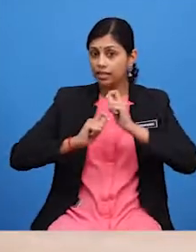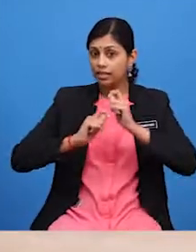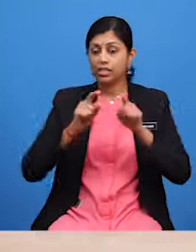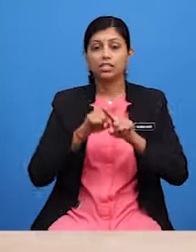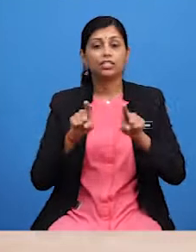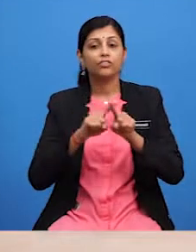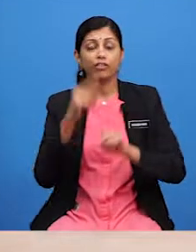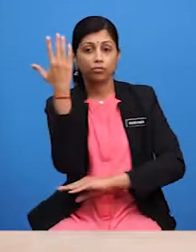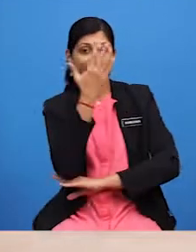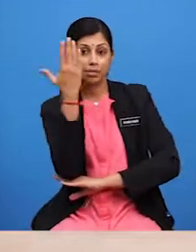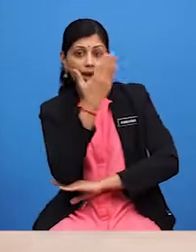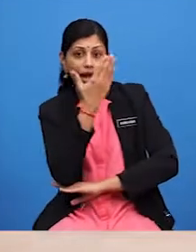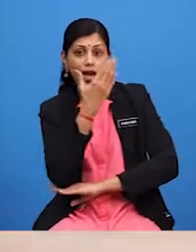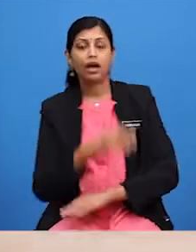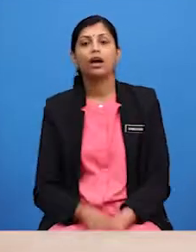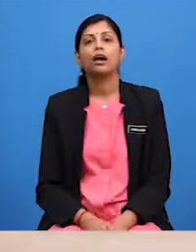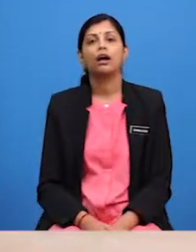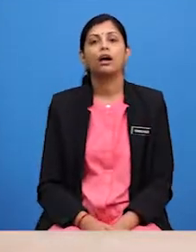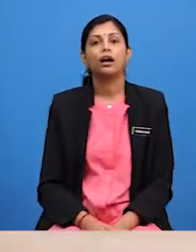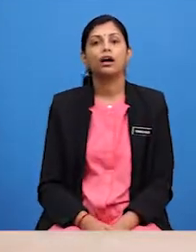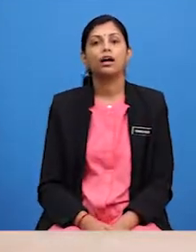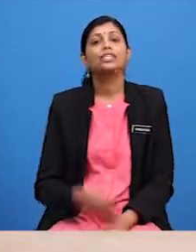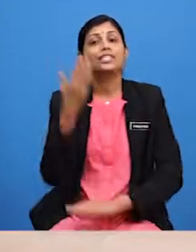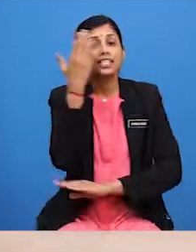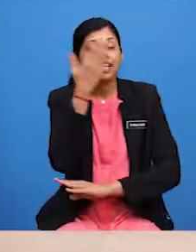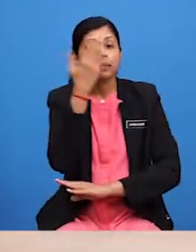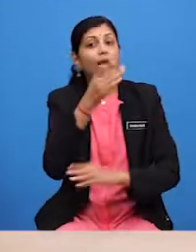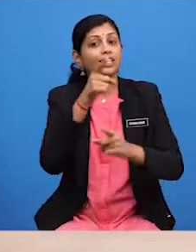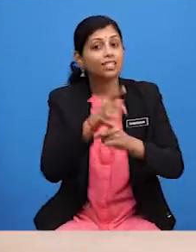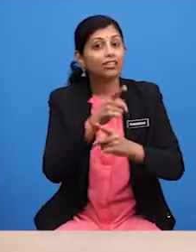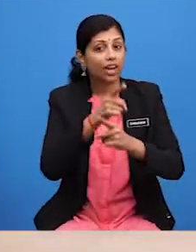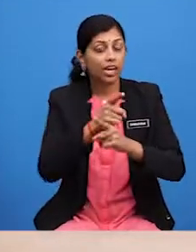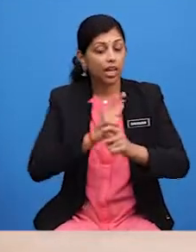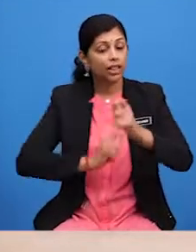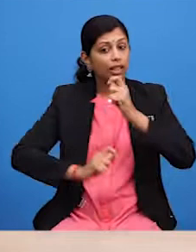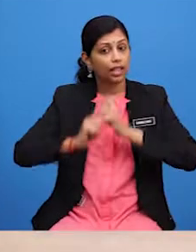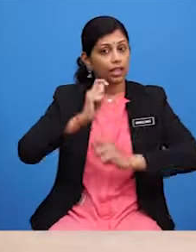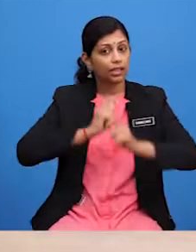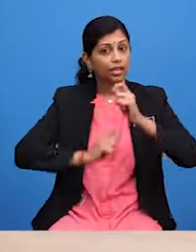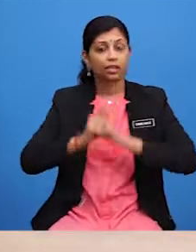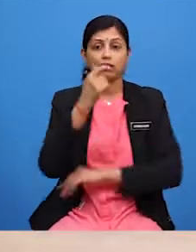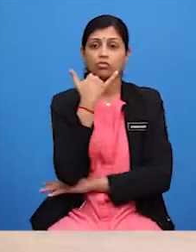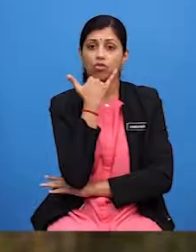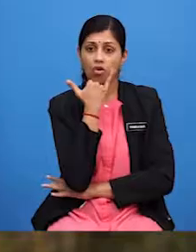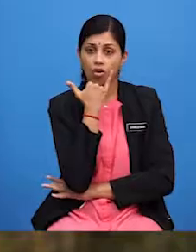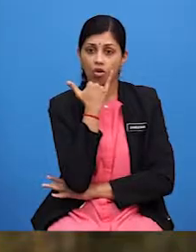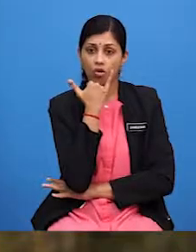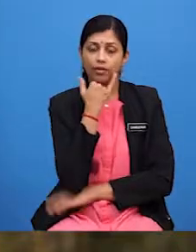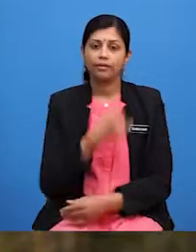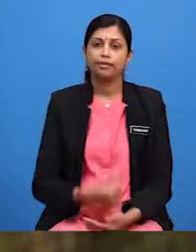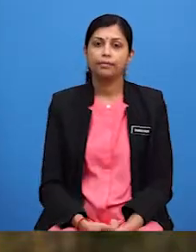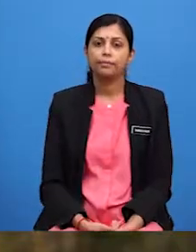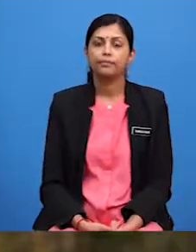cinema, so the word cinema should be used and not the word theater.